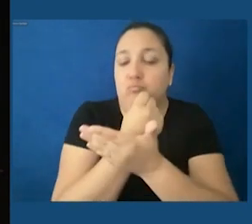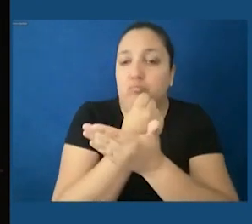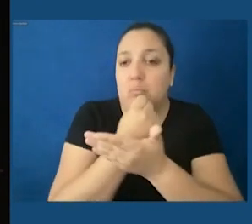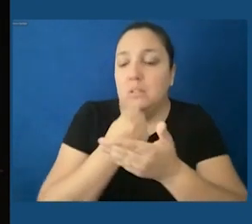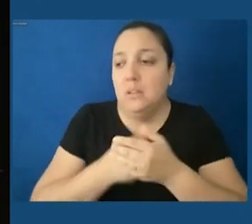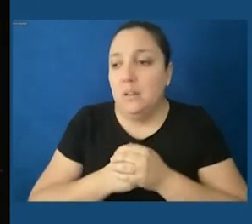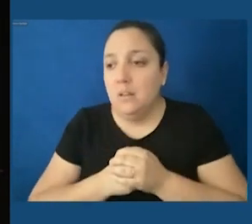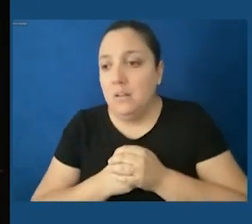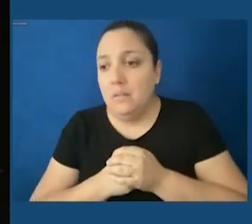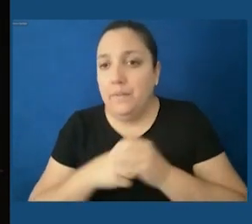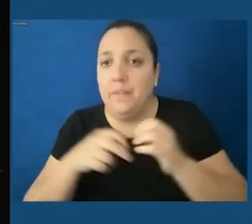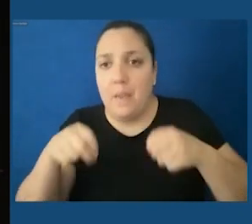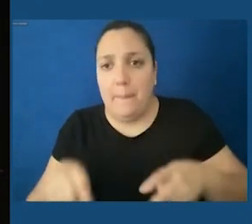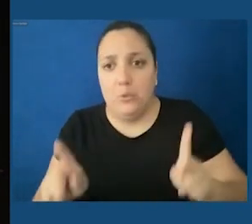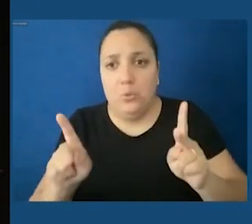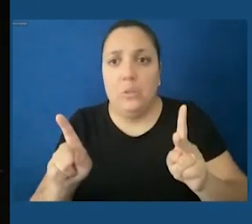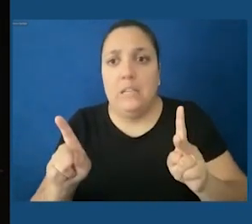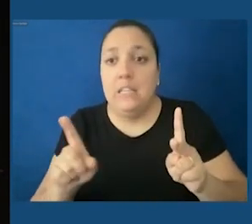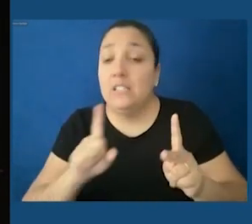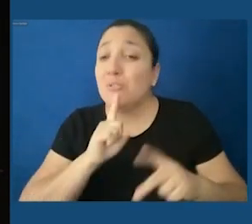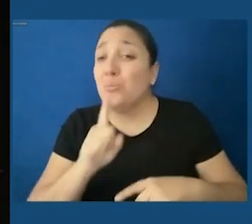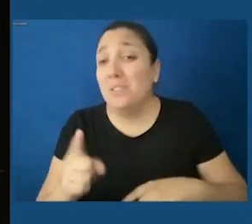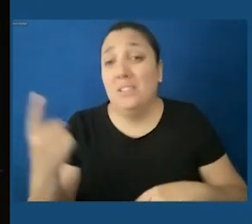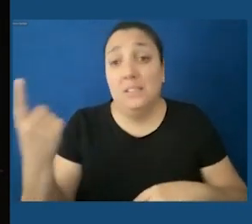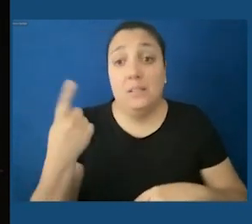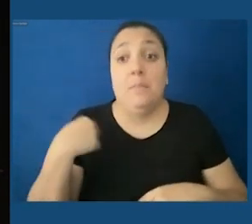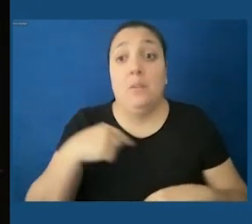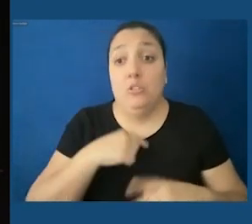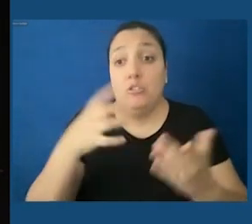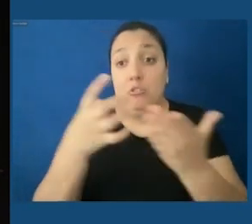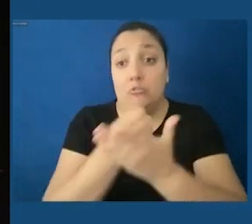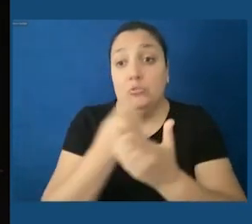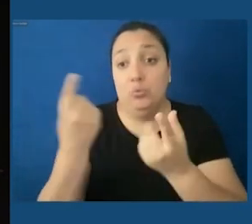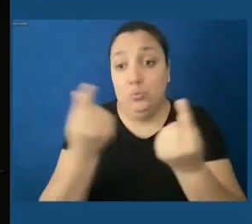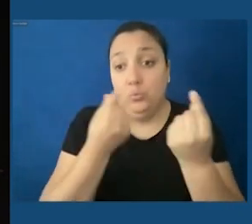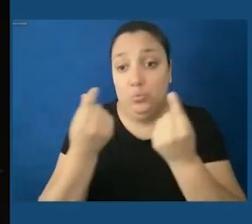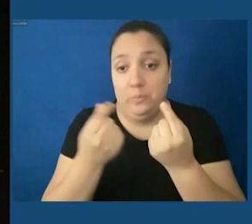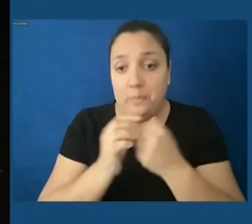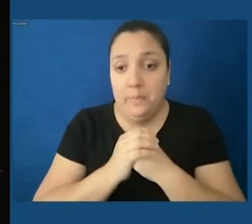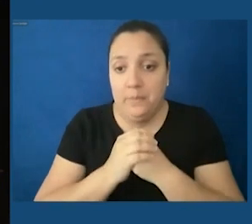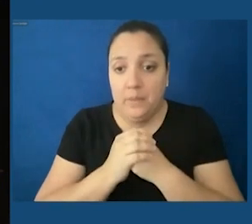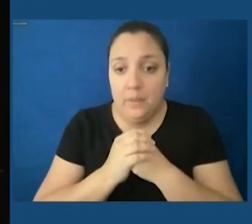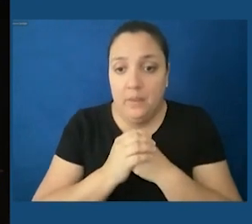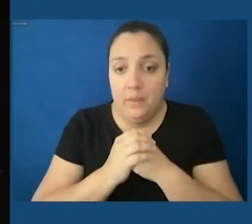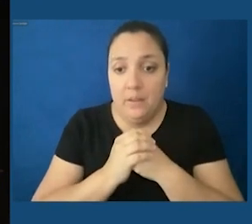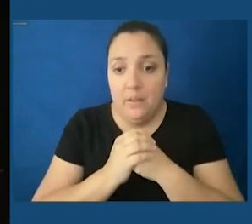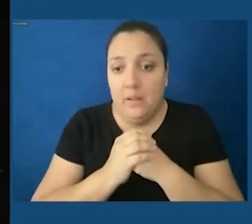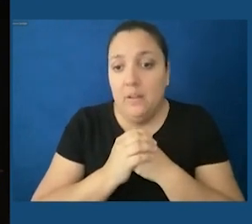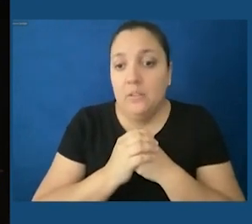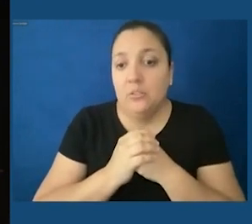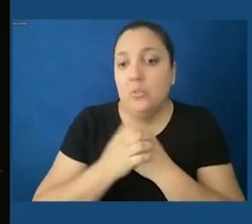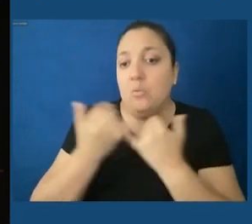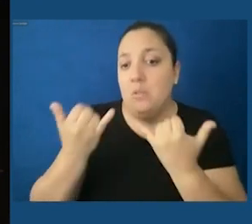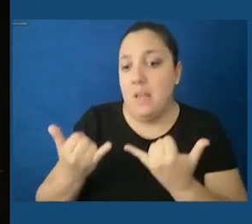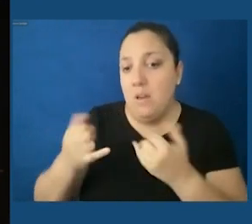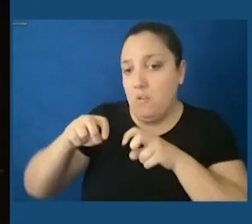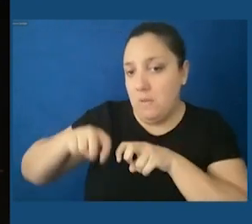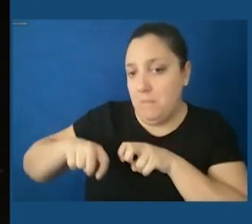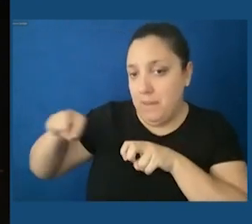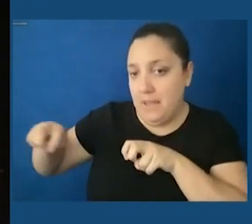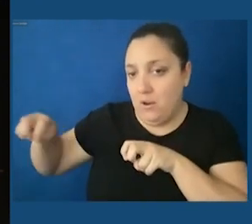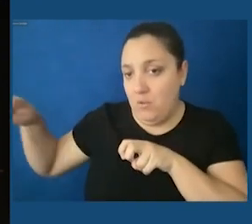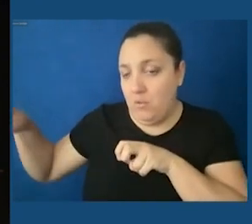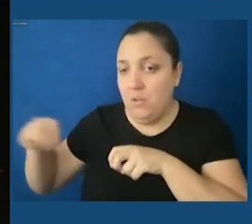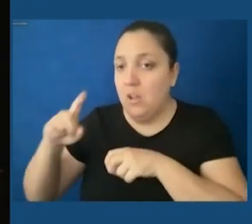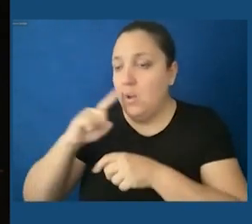The opportunity is really something that we should all do. So let me introduce the panel, and then I'm going to ask them a few